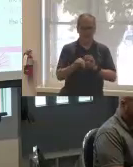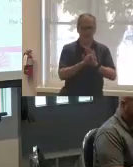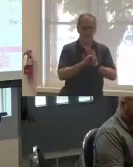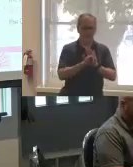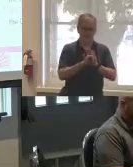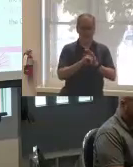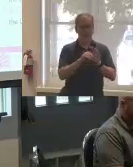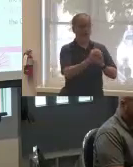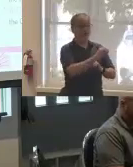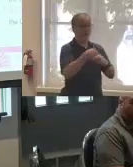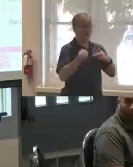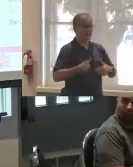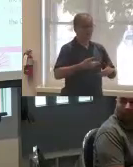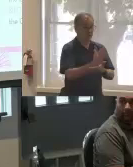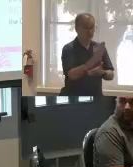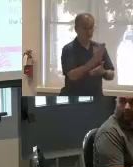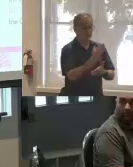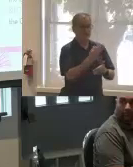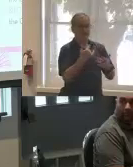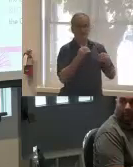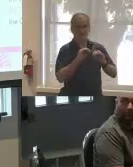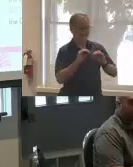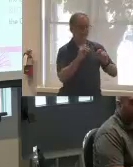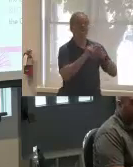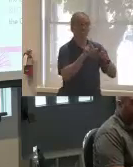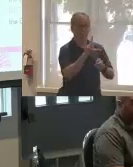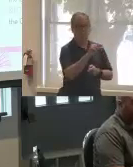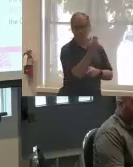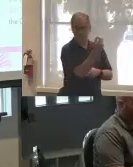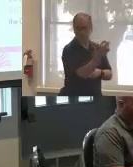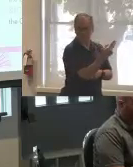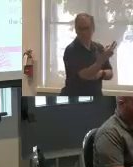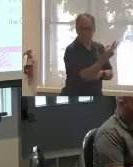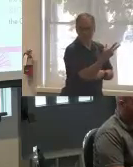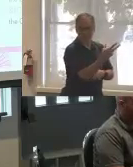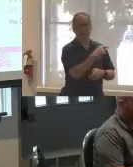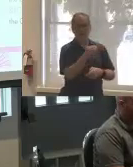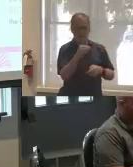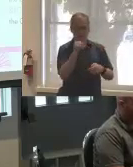2012. So that's not a long time ago. And they were not introduced at a federal level until 2017.